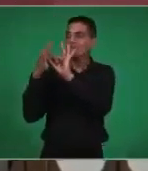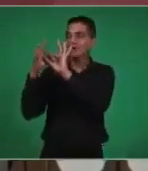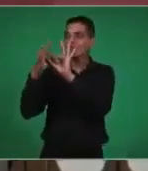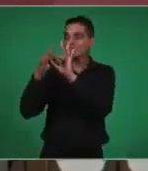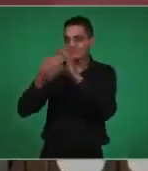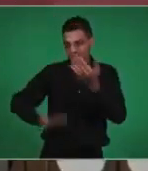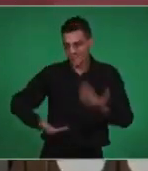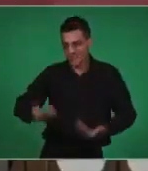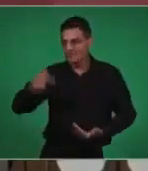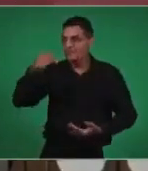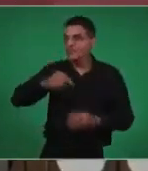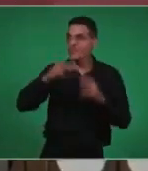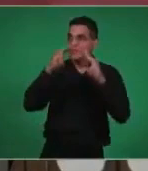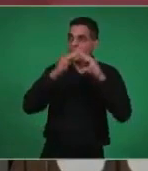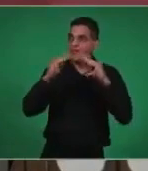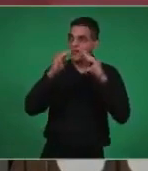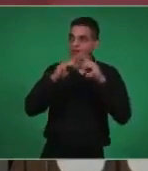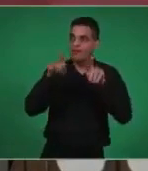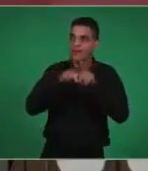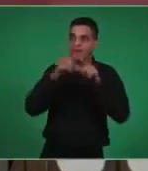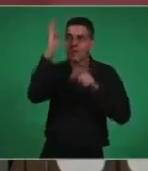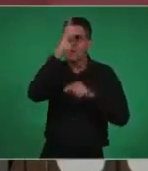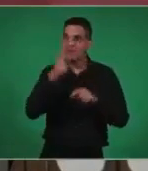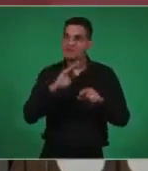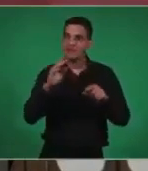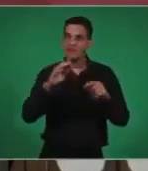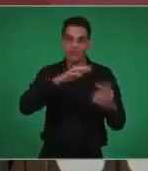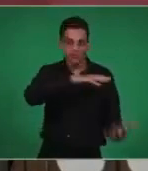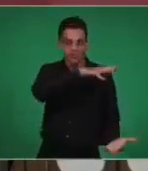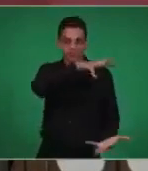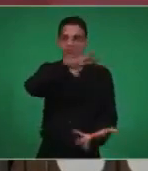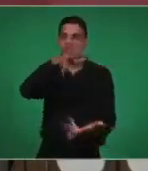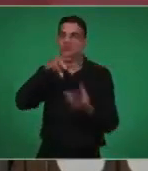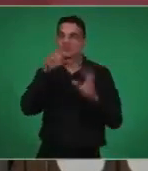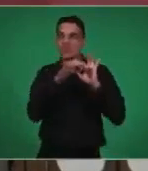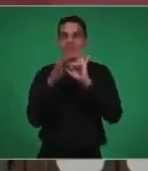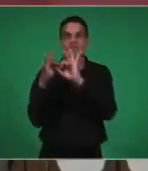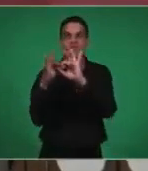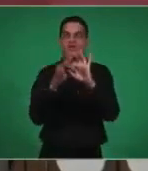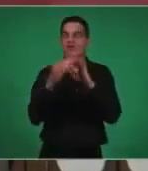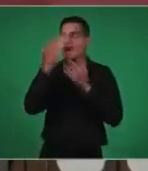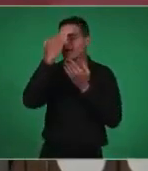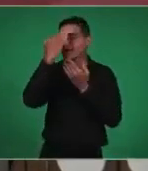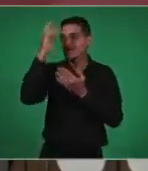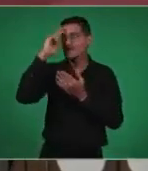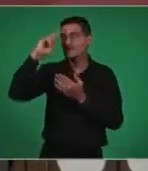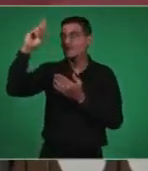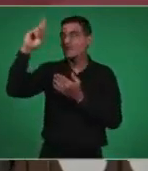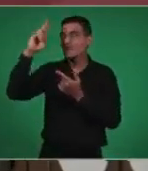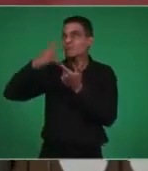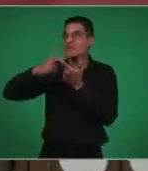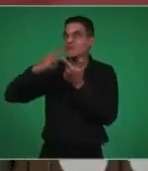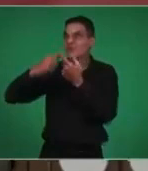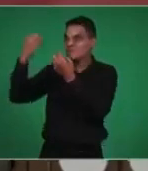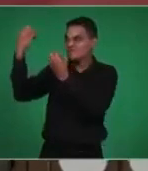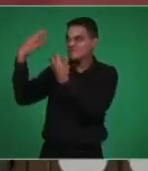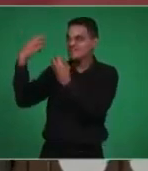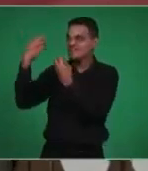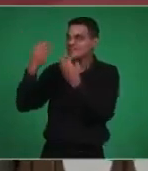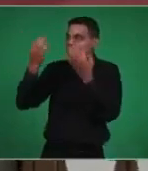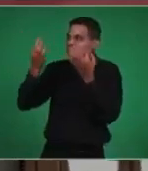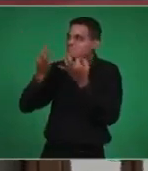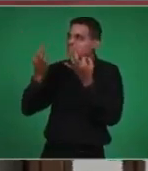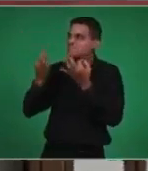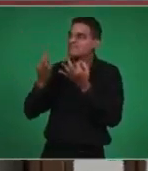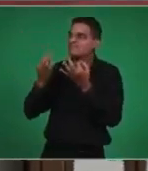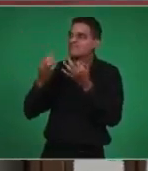brethren here in this place, and throughout Brazil and the world. We praise you, Lord, for the riches of the teaching of